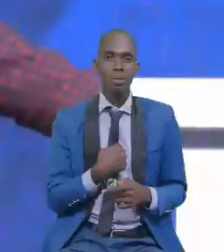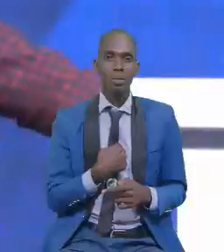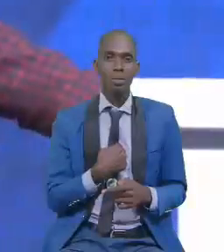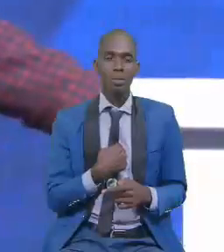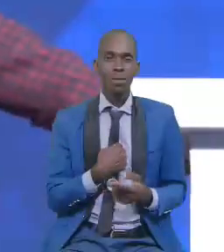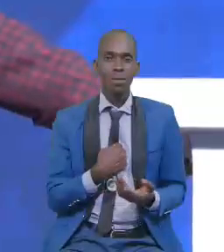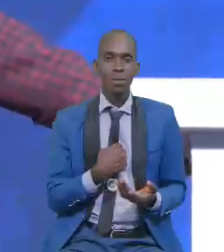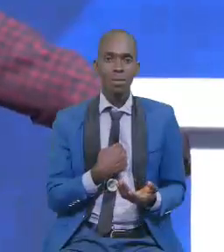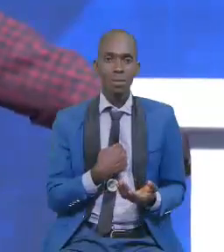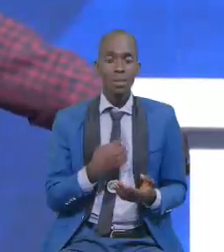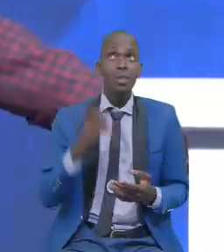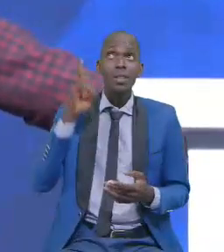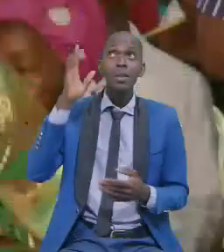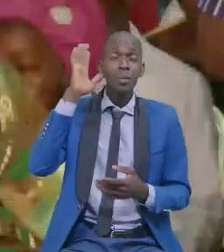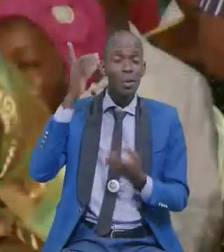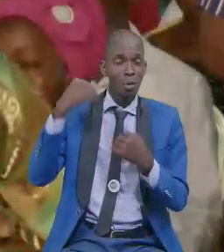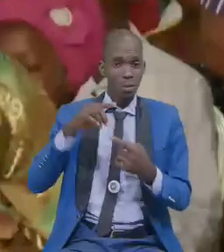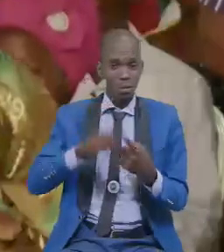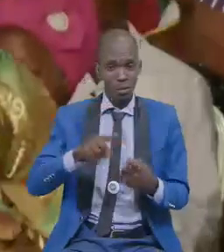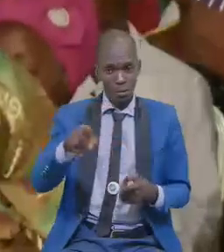He will come to you.